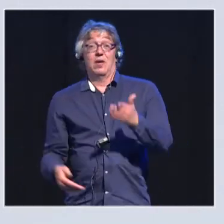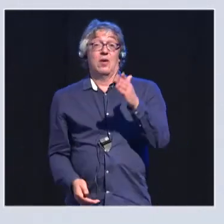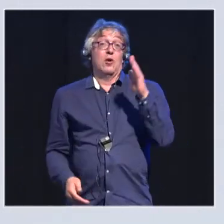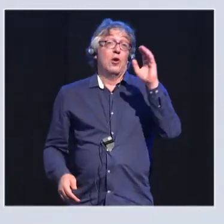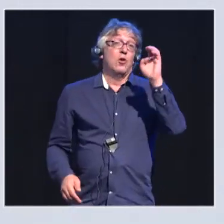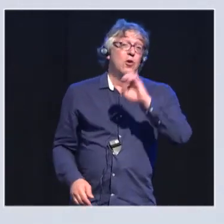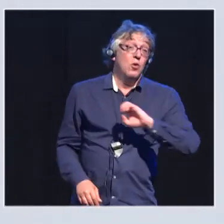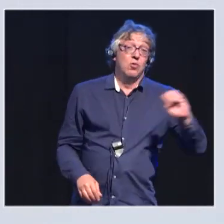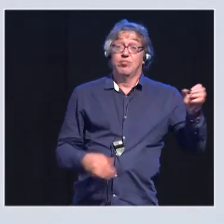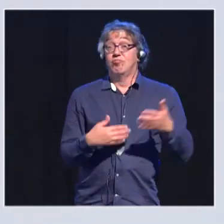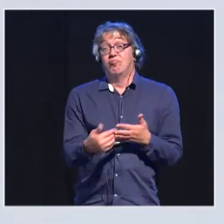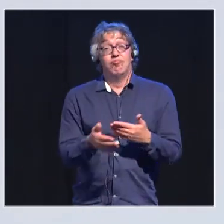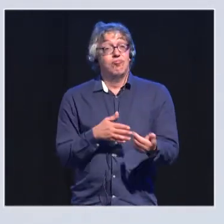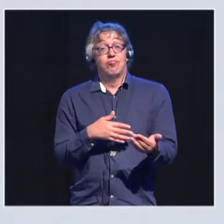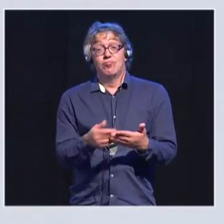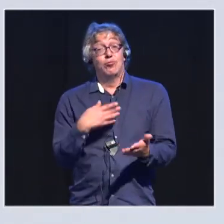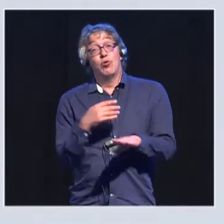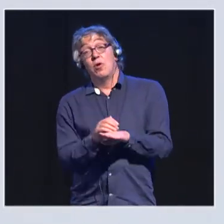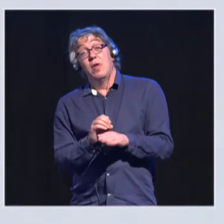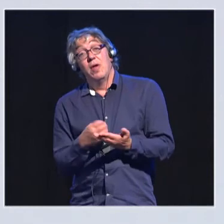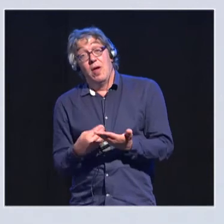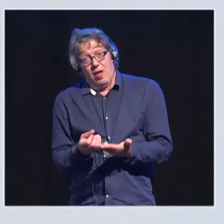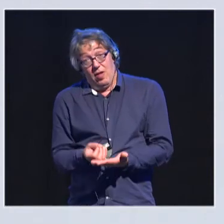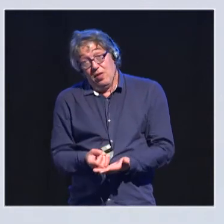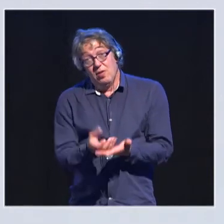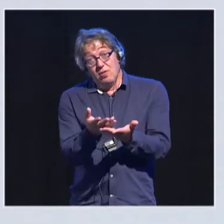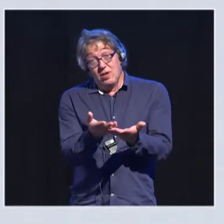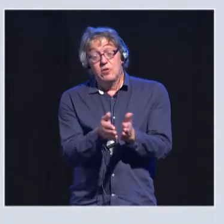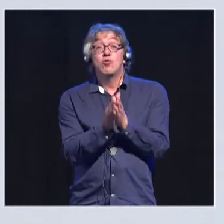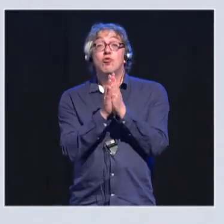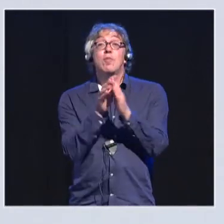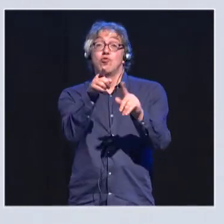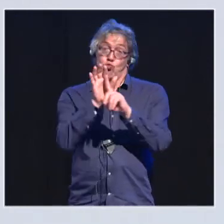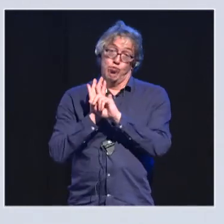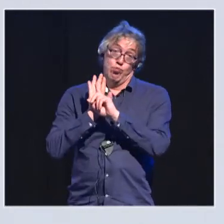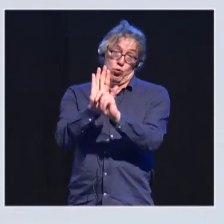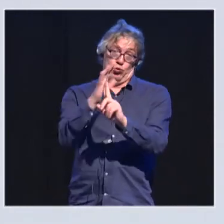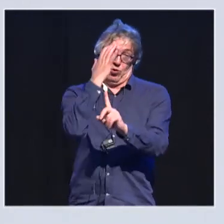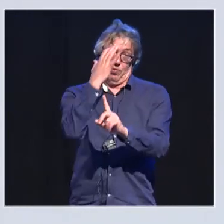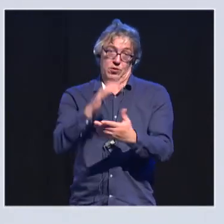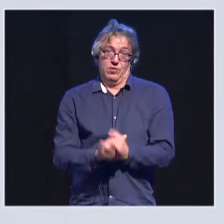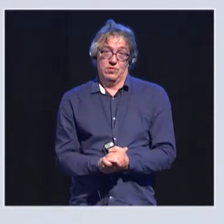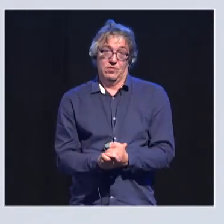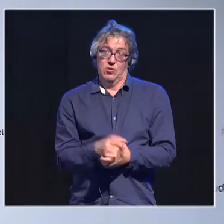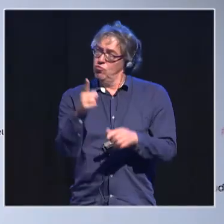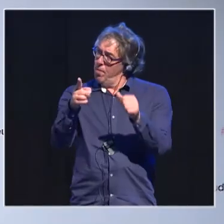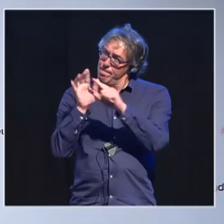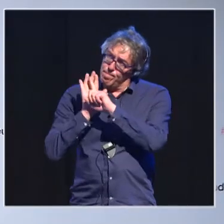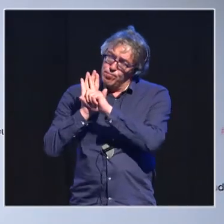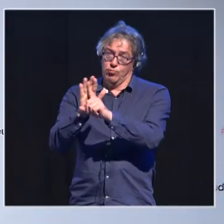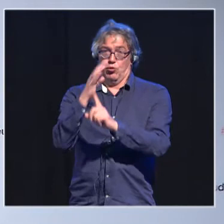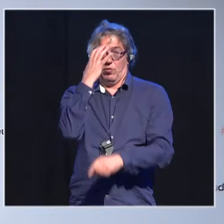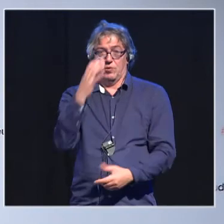in European continent is please push your government under the pressure. Ask